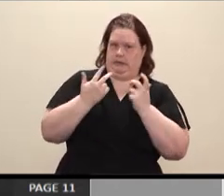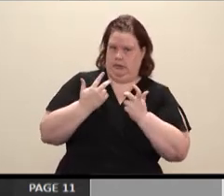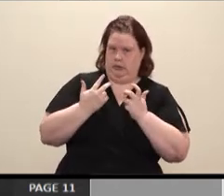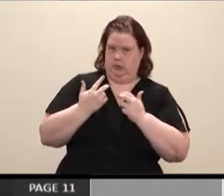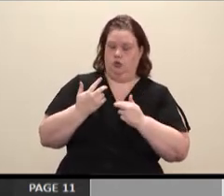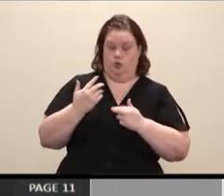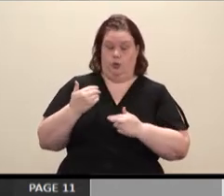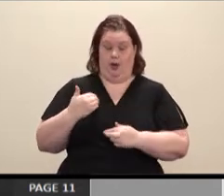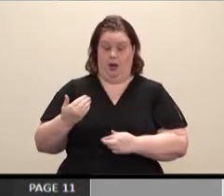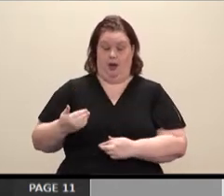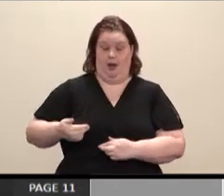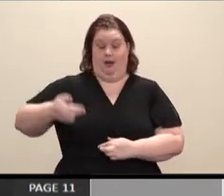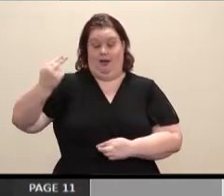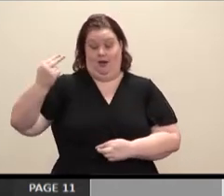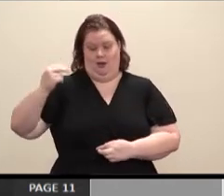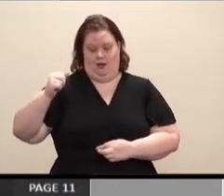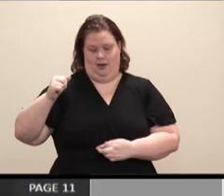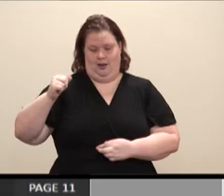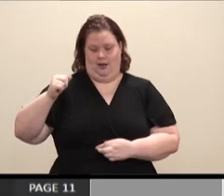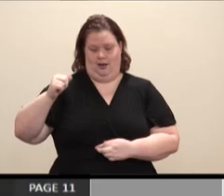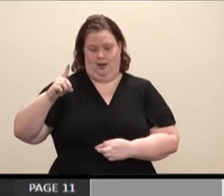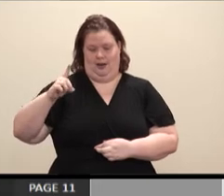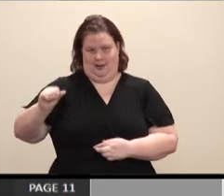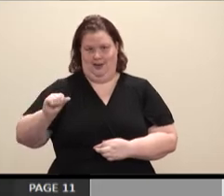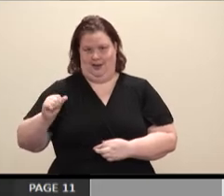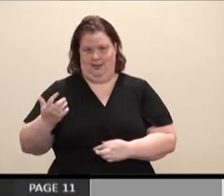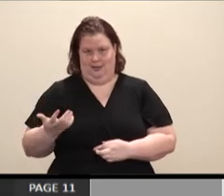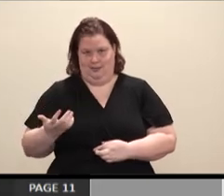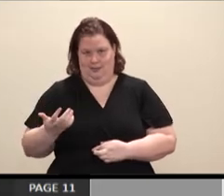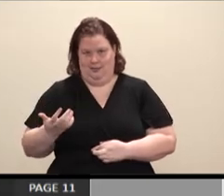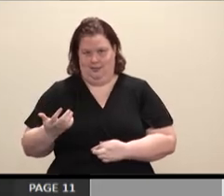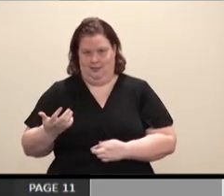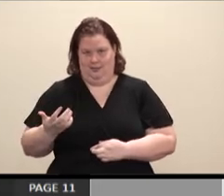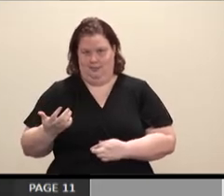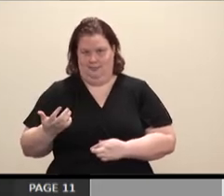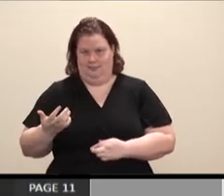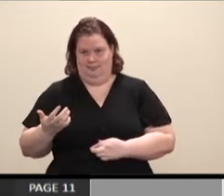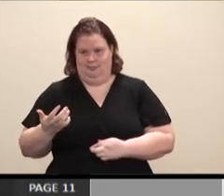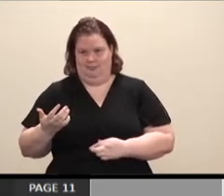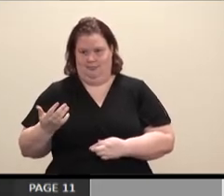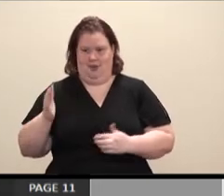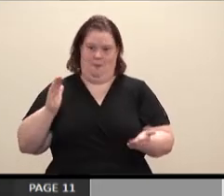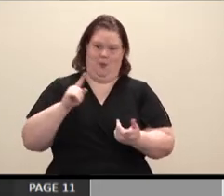got a higher ADA than I think we would have had even if COVID never happened.